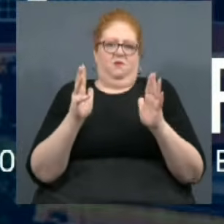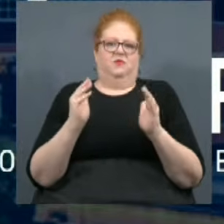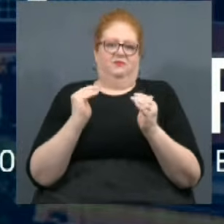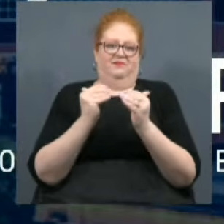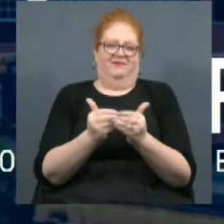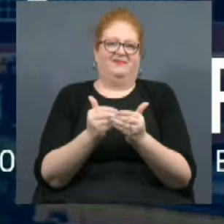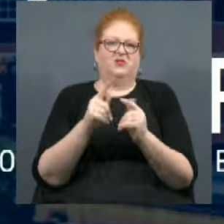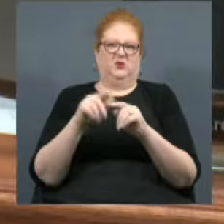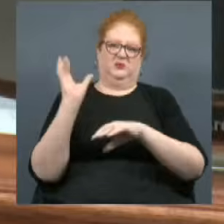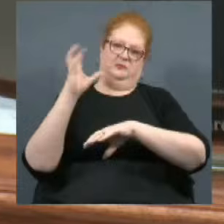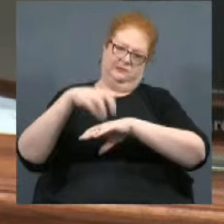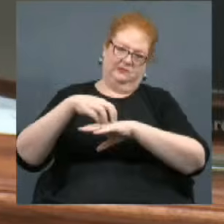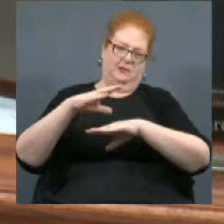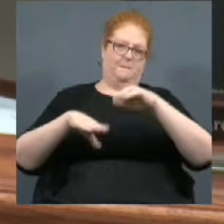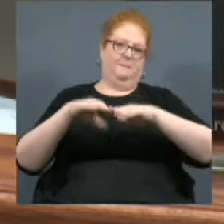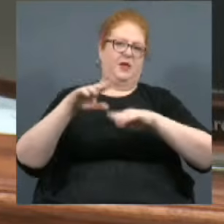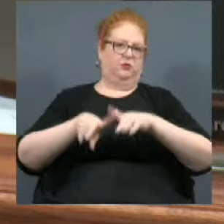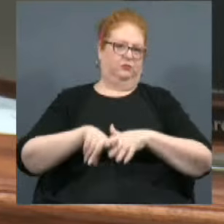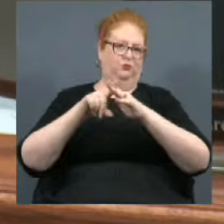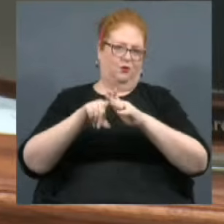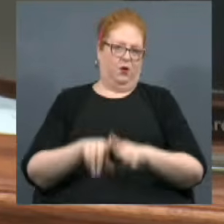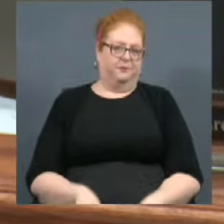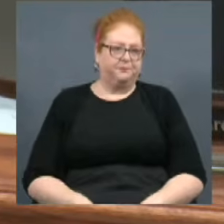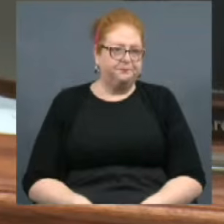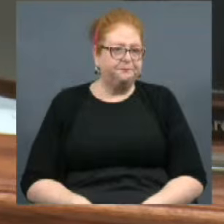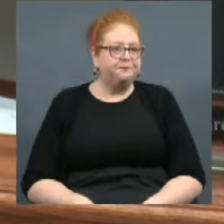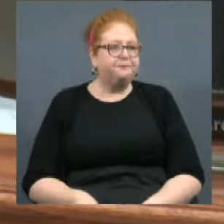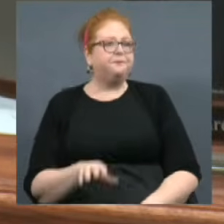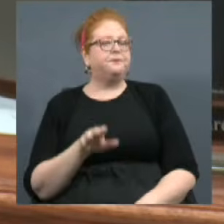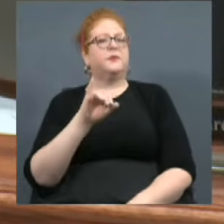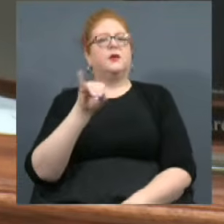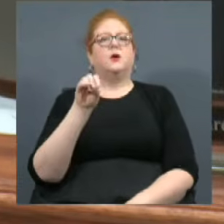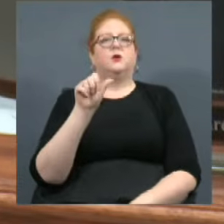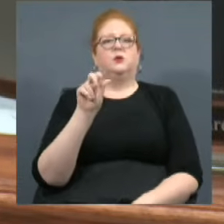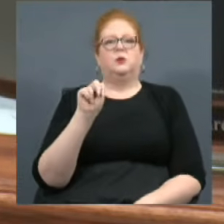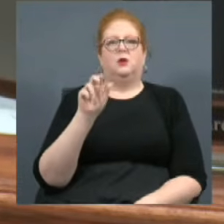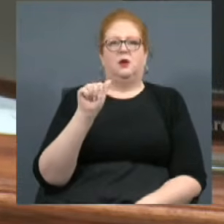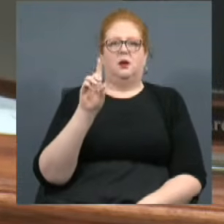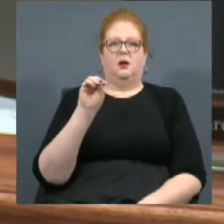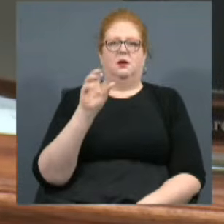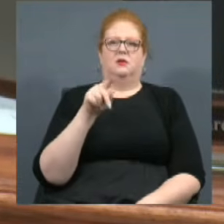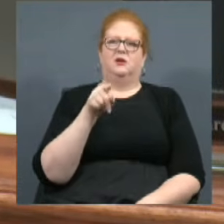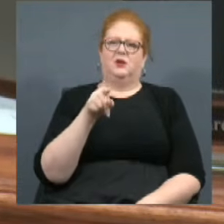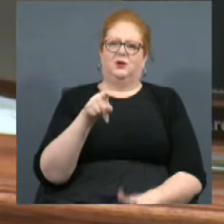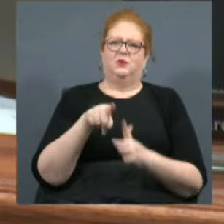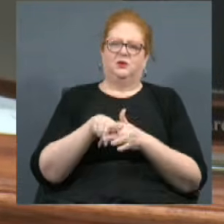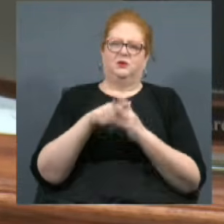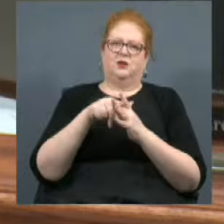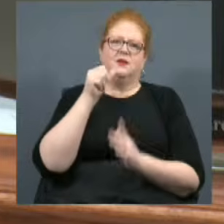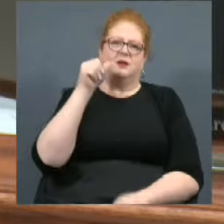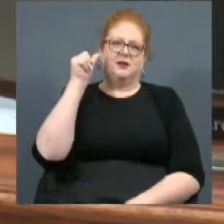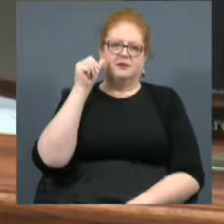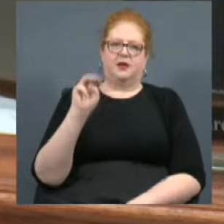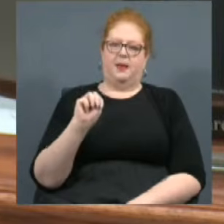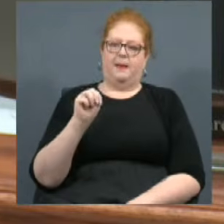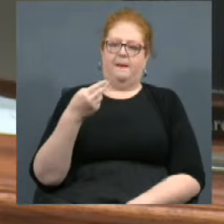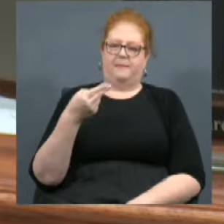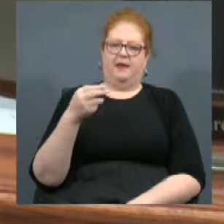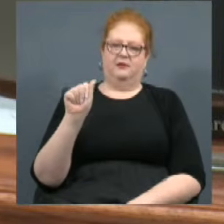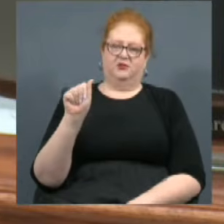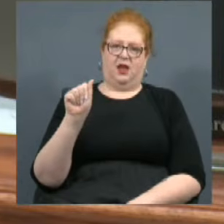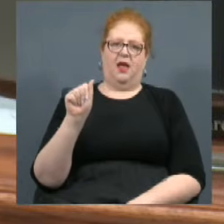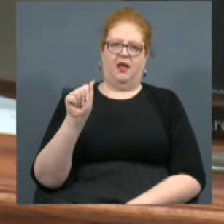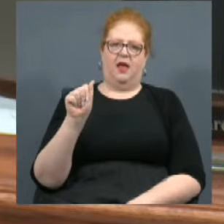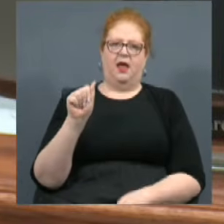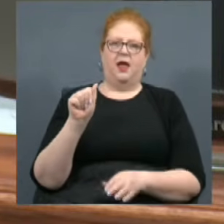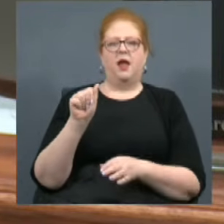Okay, I do have a question. Yesterday, you started removing the homeless people from MHA's property. Yes.